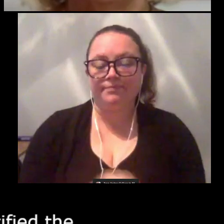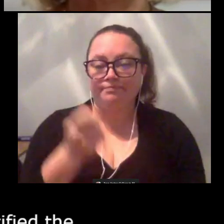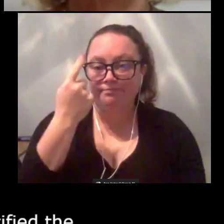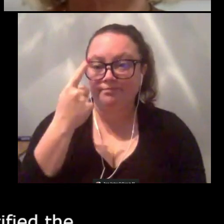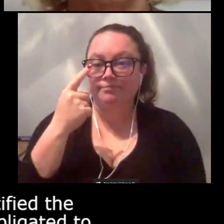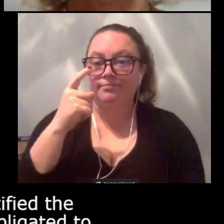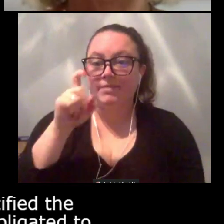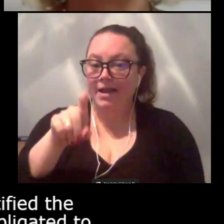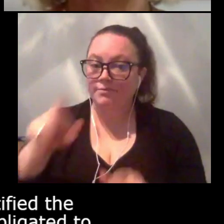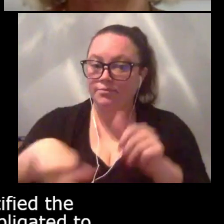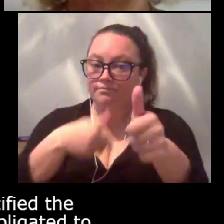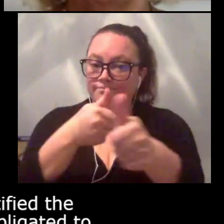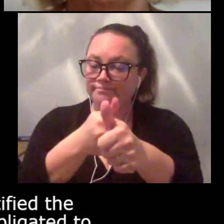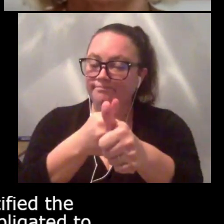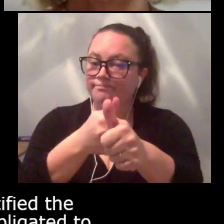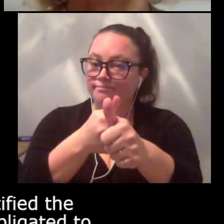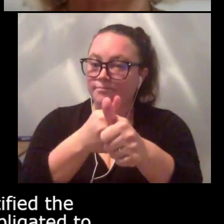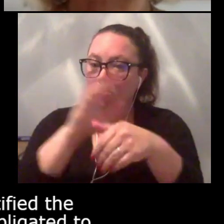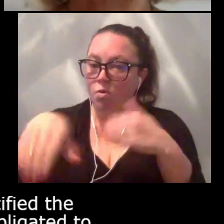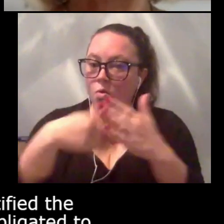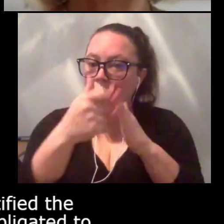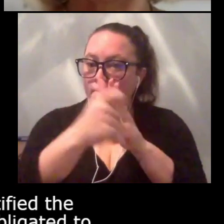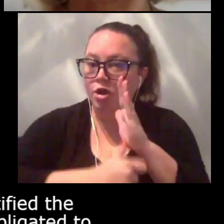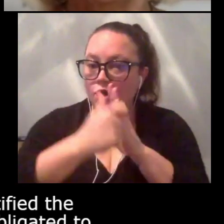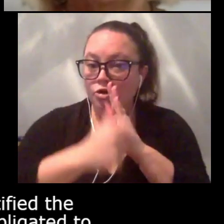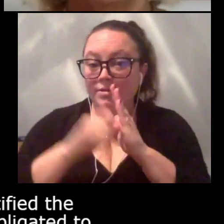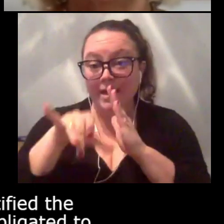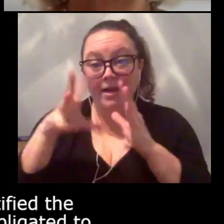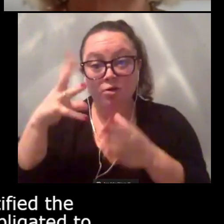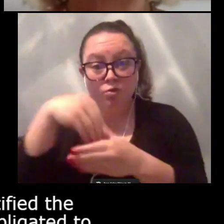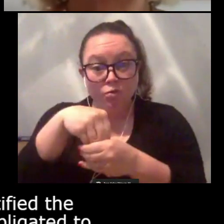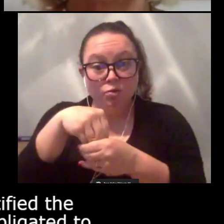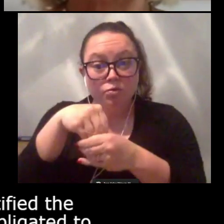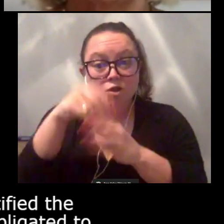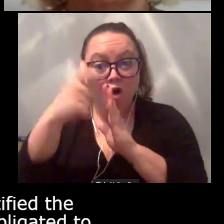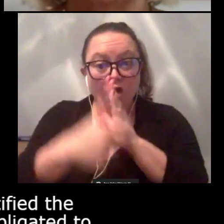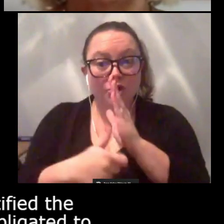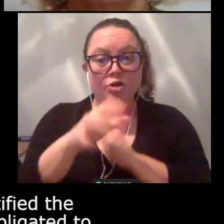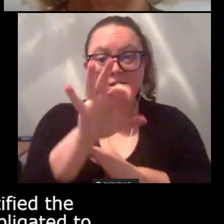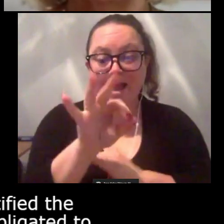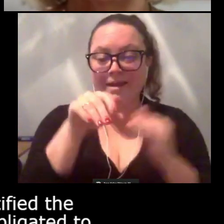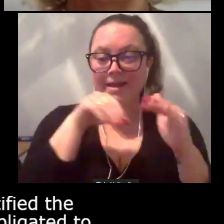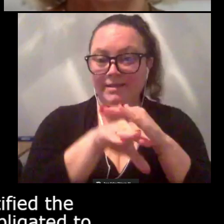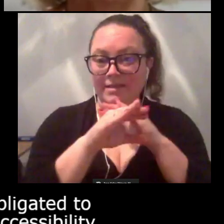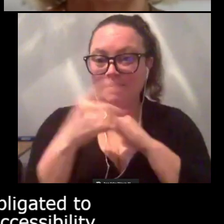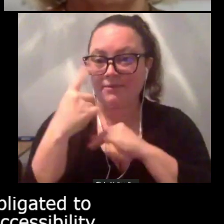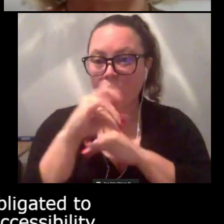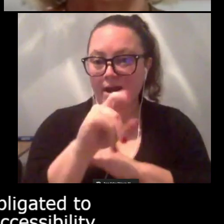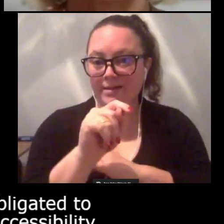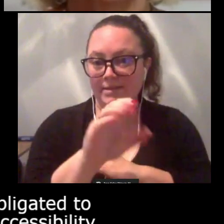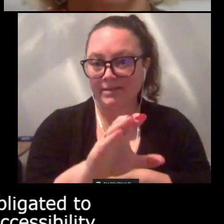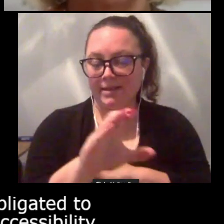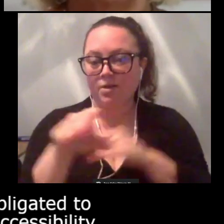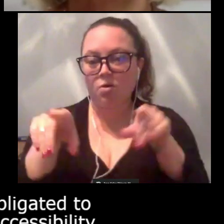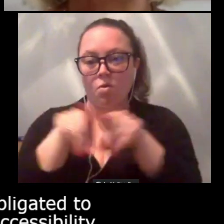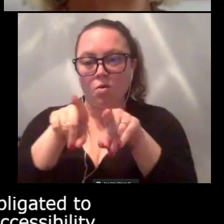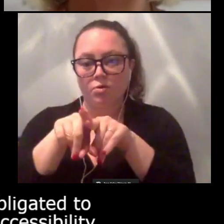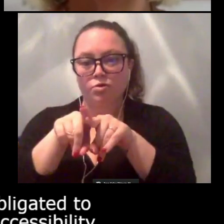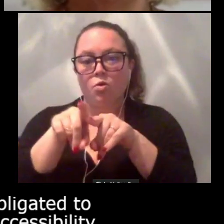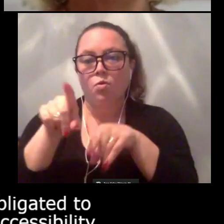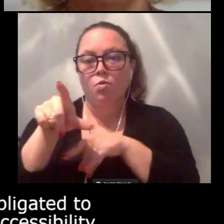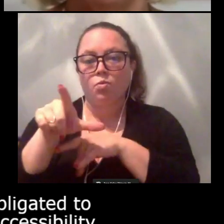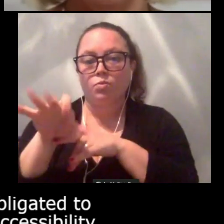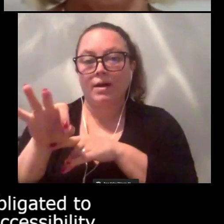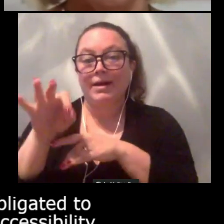includes Article 9, accessibility to ICT, and Article 21, access to information.